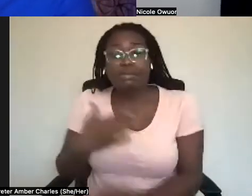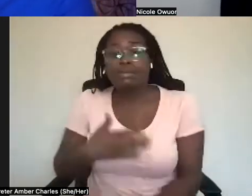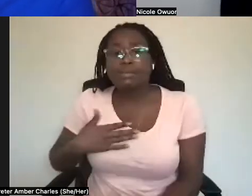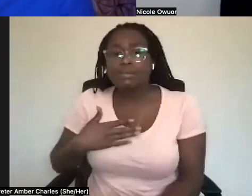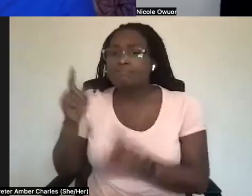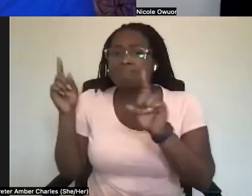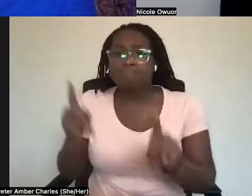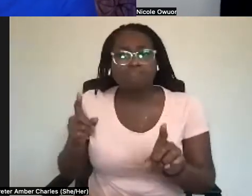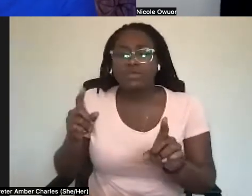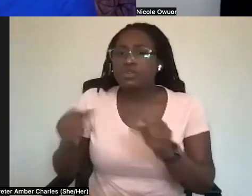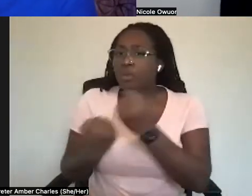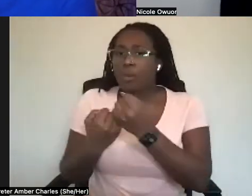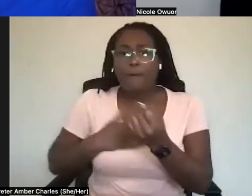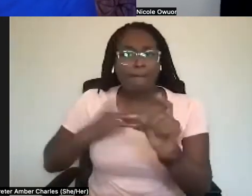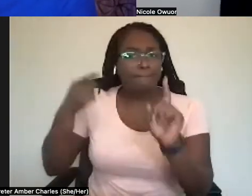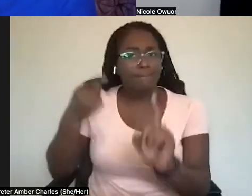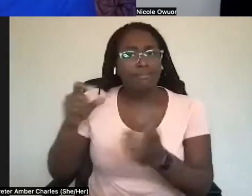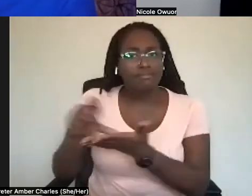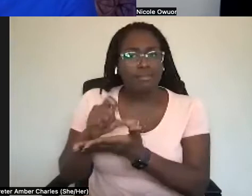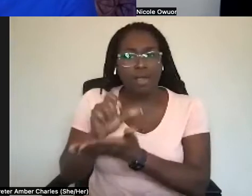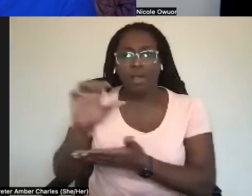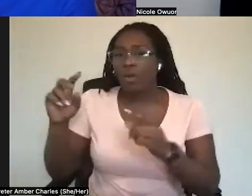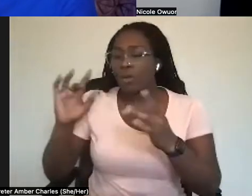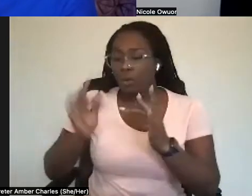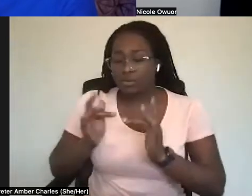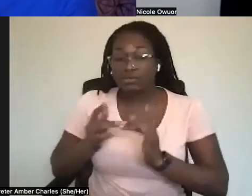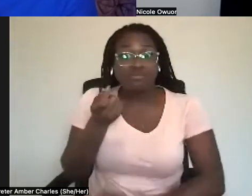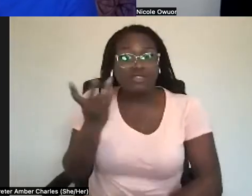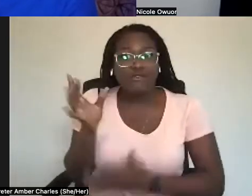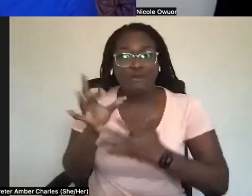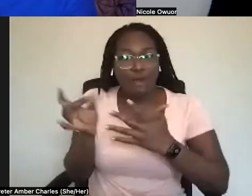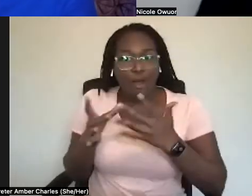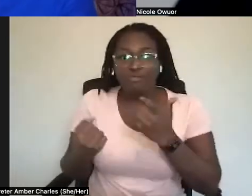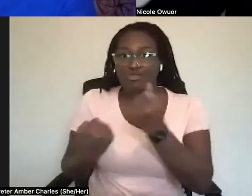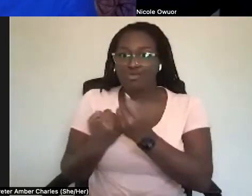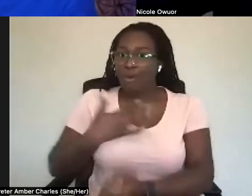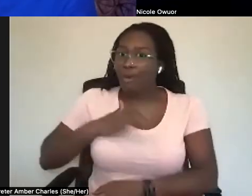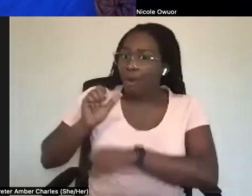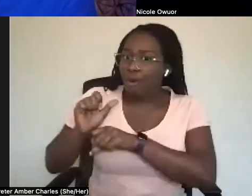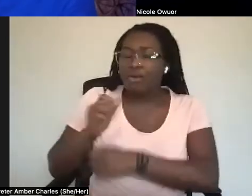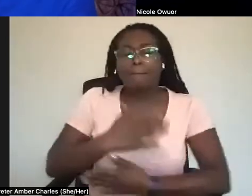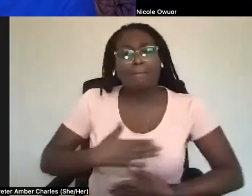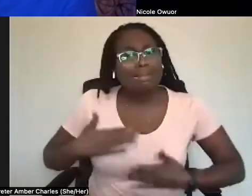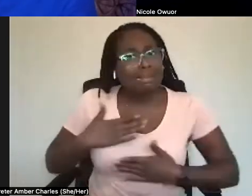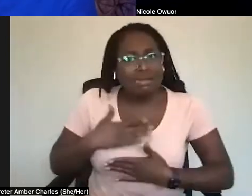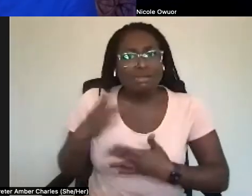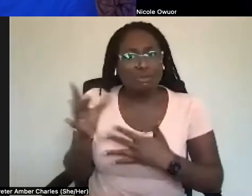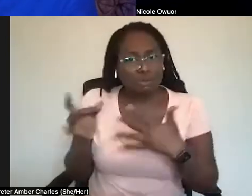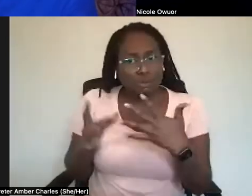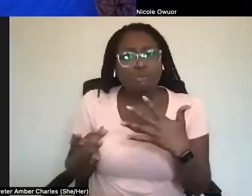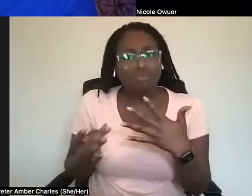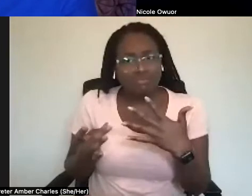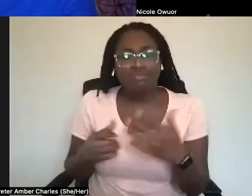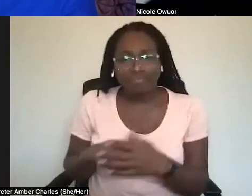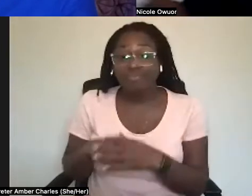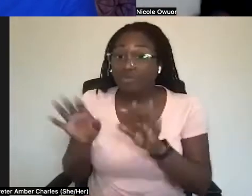Mission page of my website. There are several options to support my work, so please choose one. The